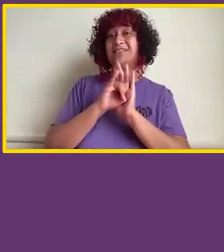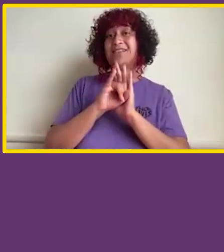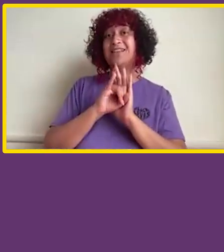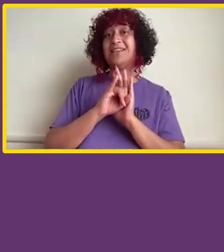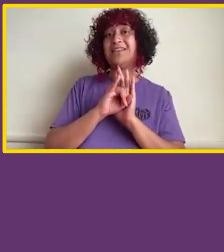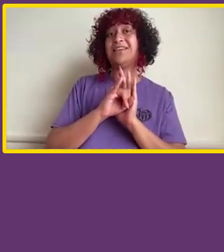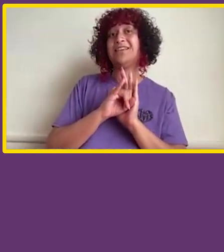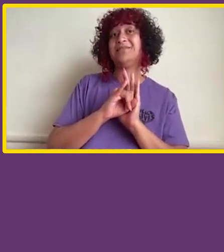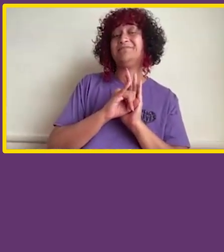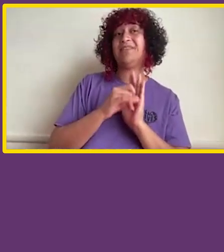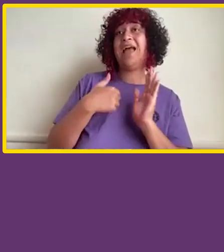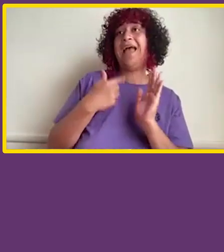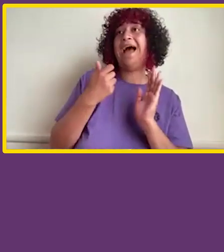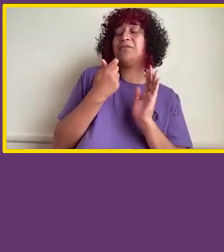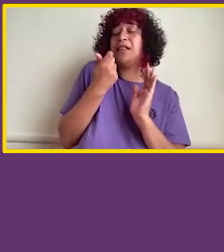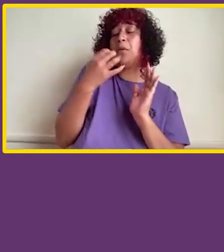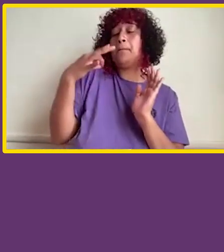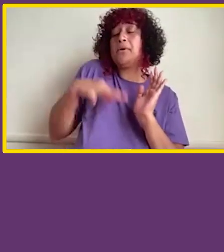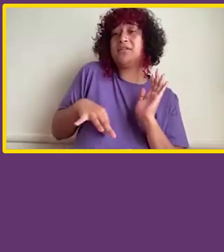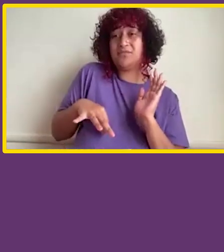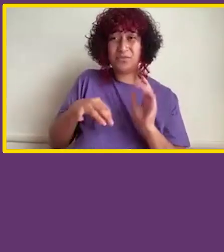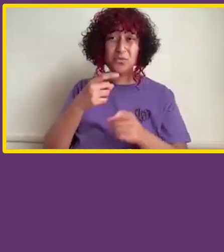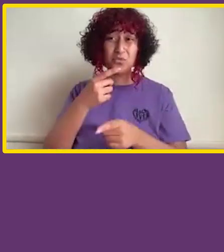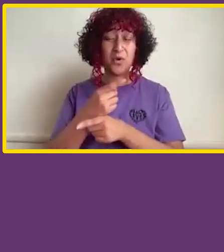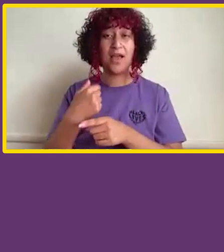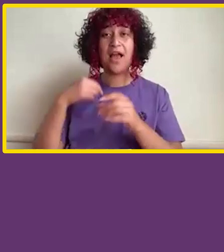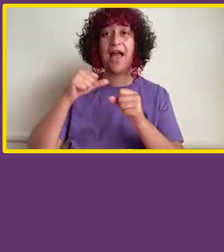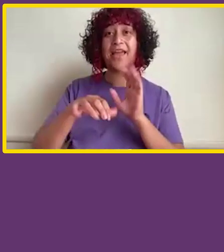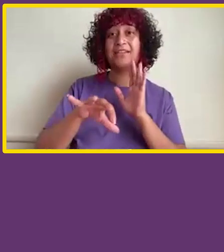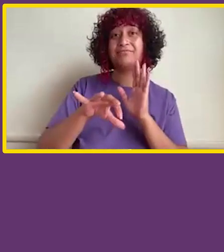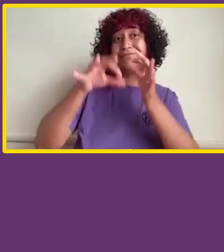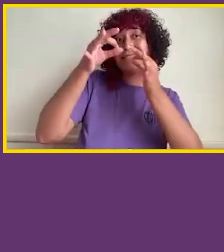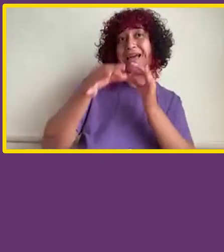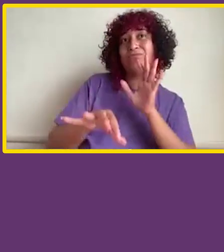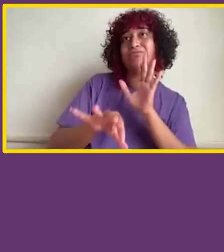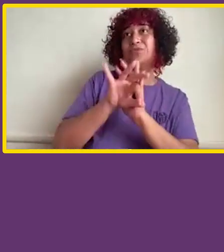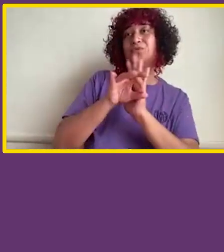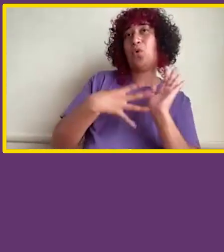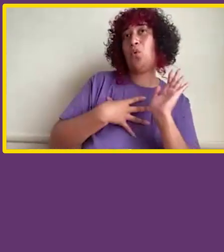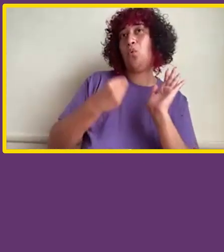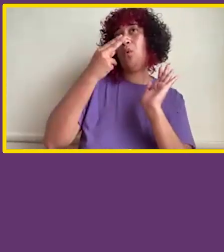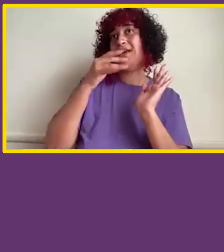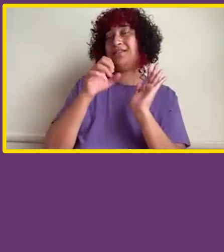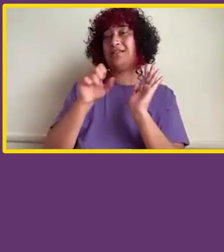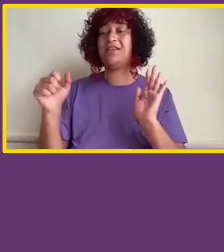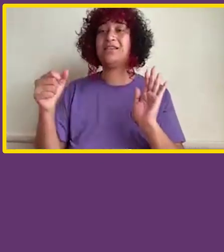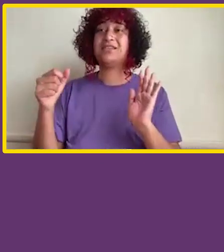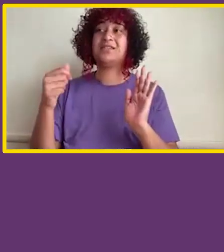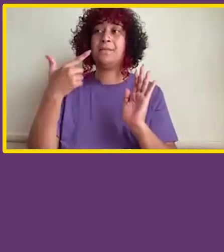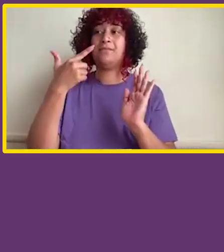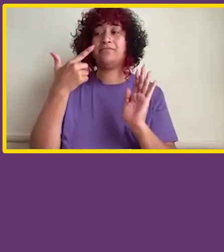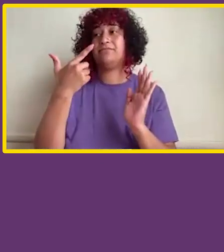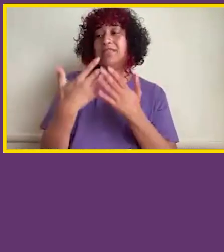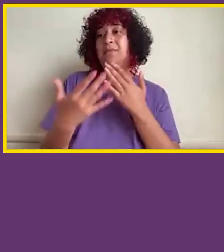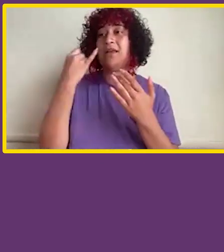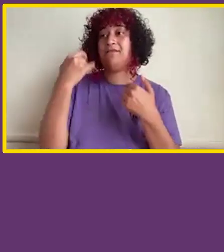get some sort of privilege, right? I can choose whiteness even though I'm a woman. I can choose my